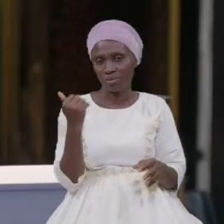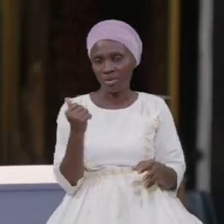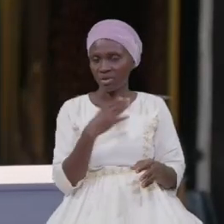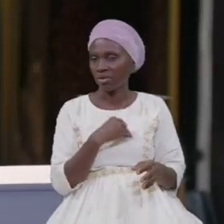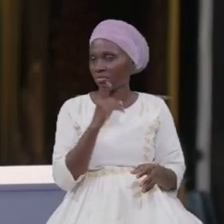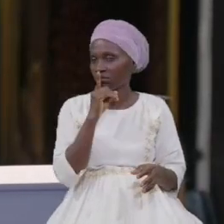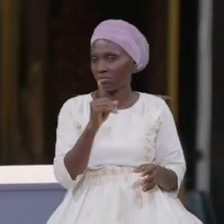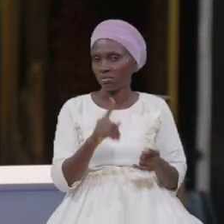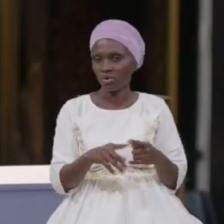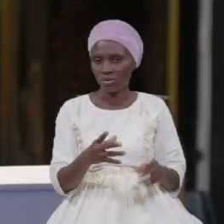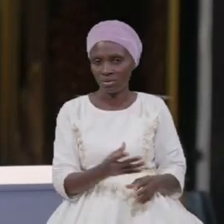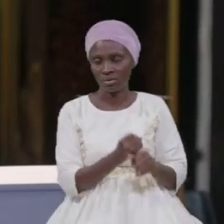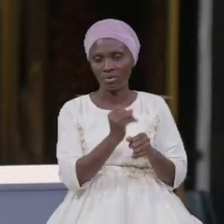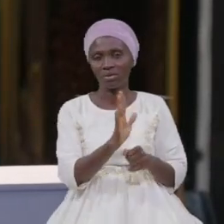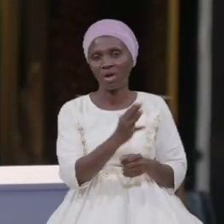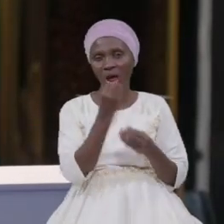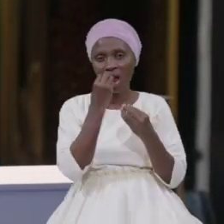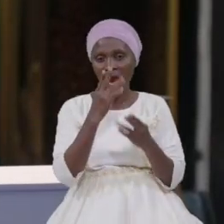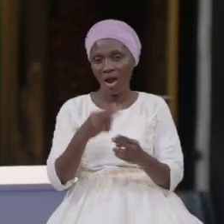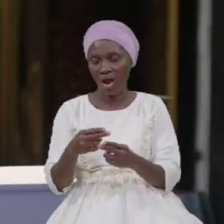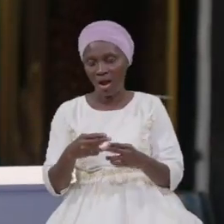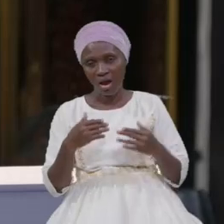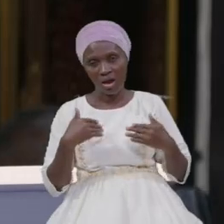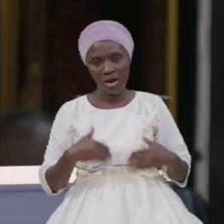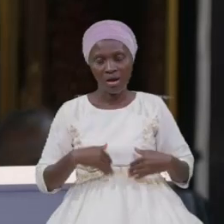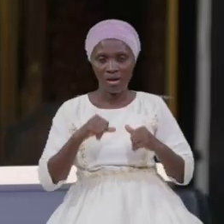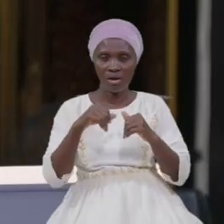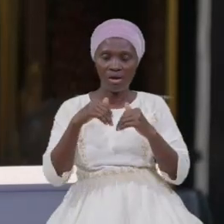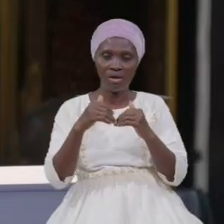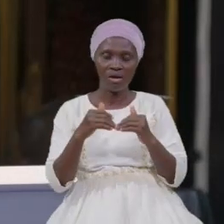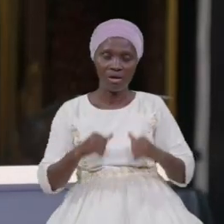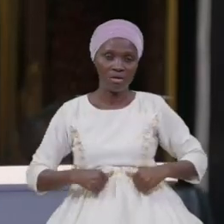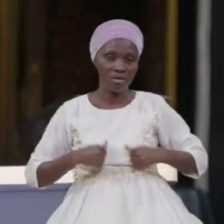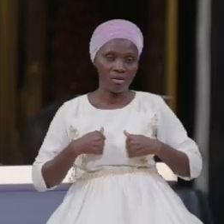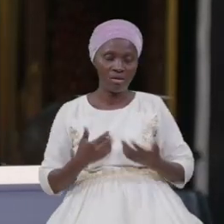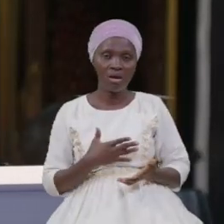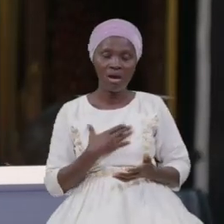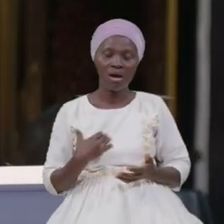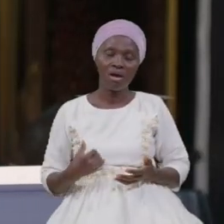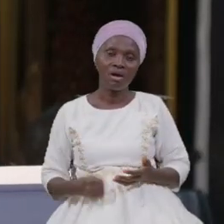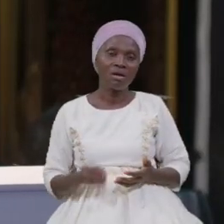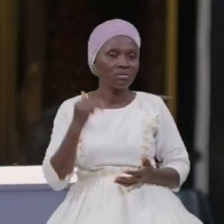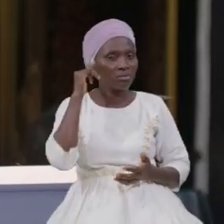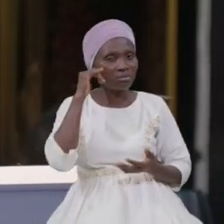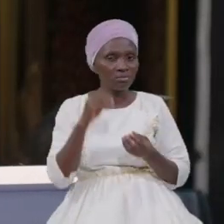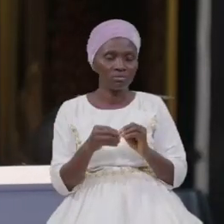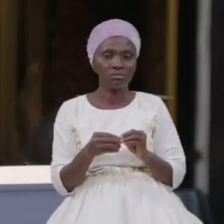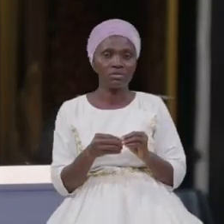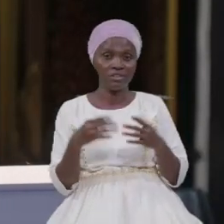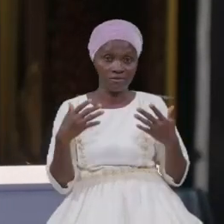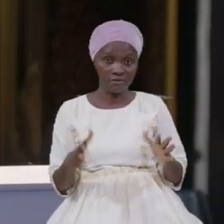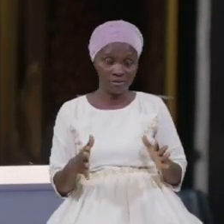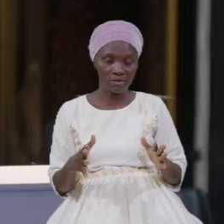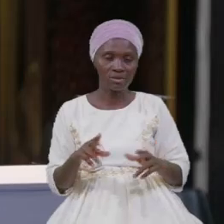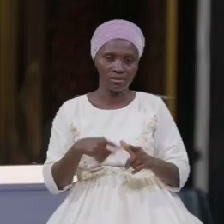the details of the people that are standing up. And once you are through with them, they can sit down